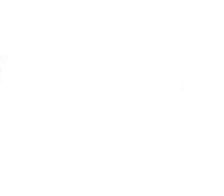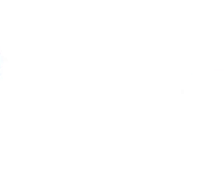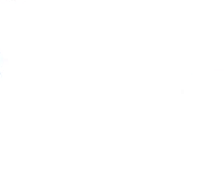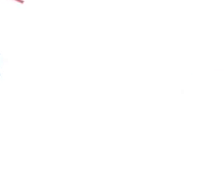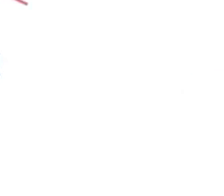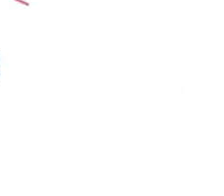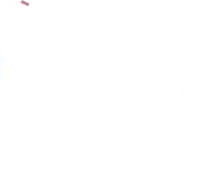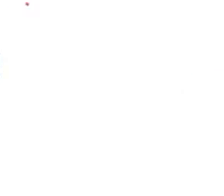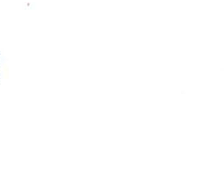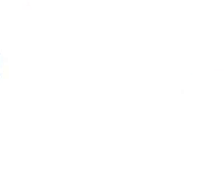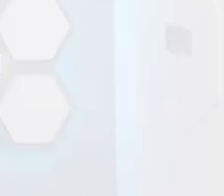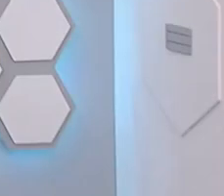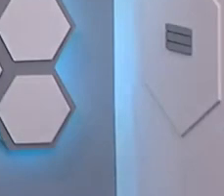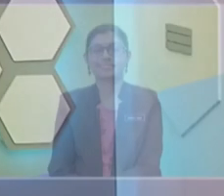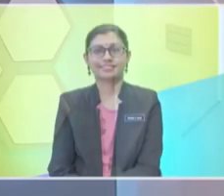DidikTV KPM.